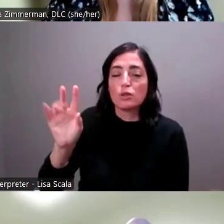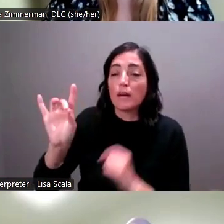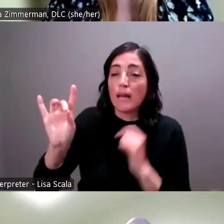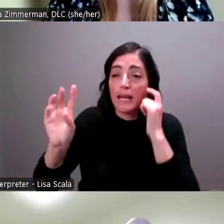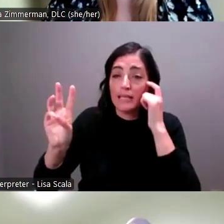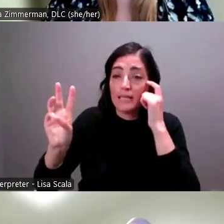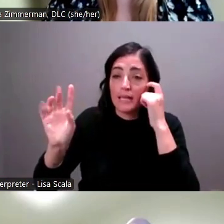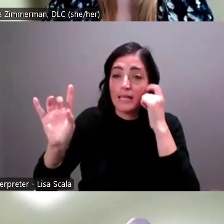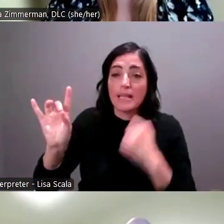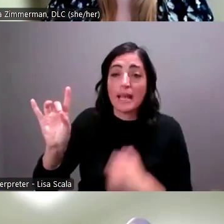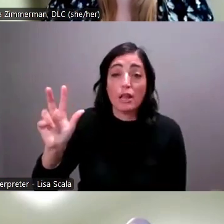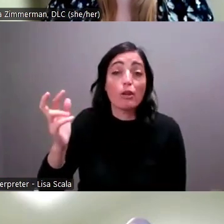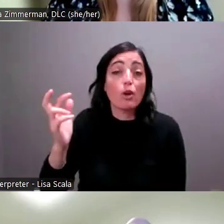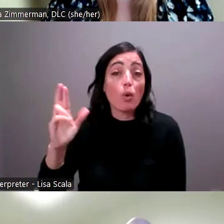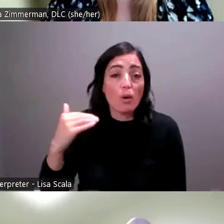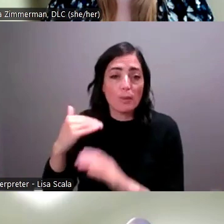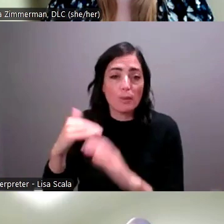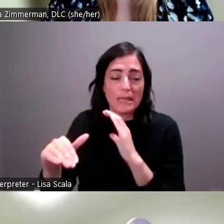Or you can email